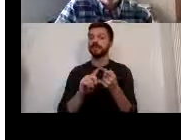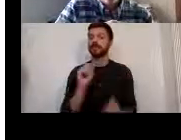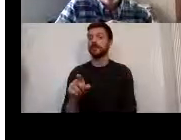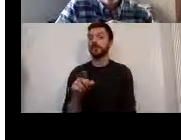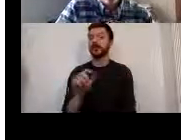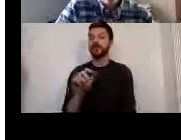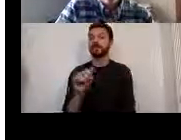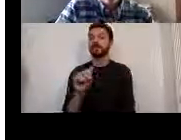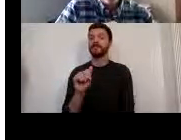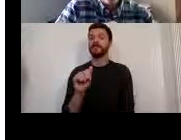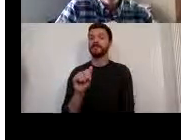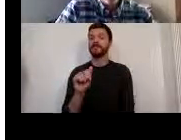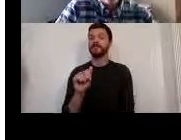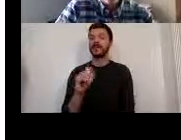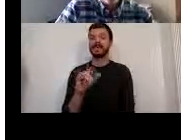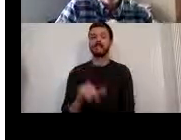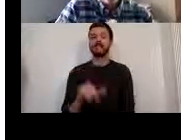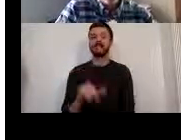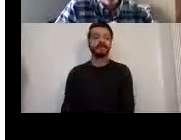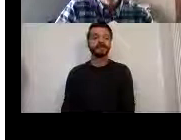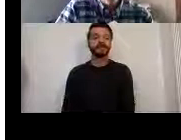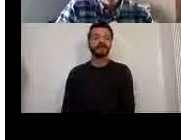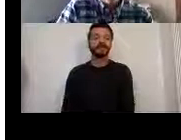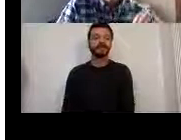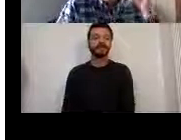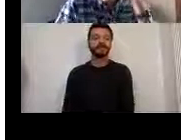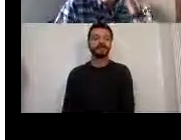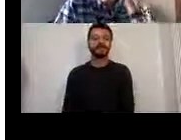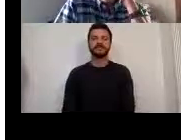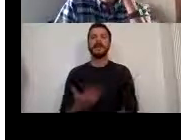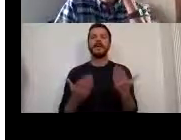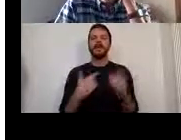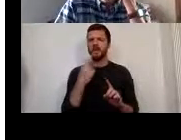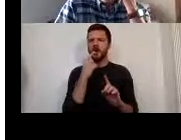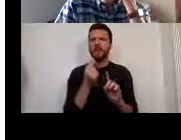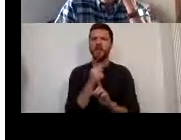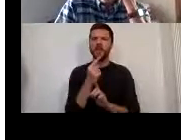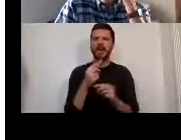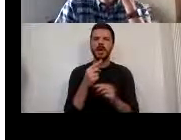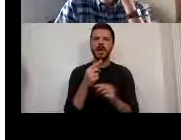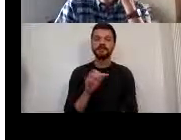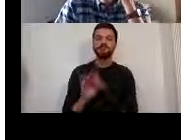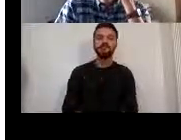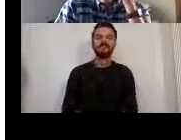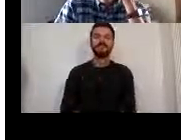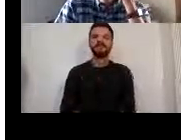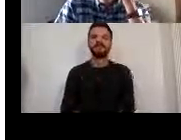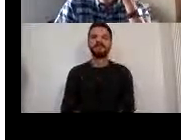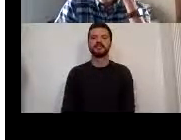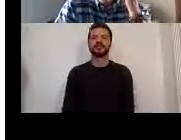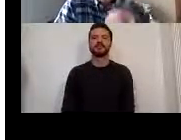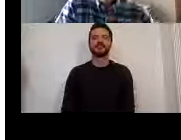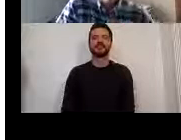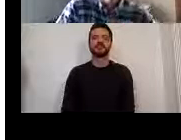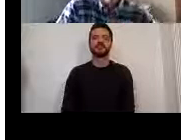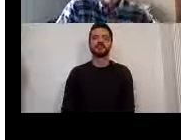Andy. Sure, and maybe just go back quickly to the prior slide, if you don't mind. So we